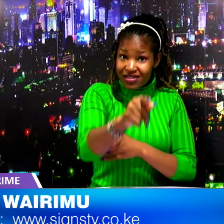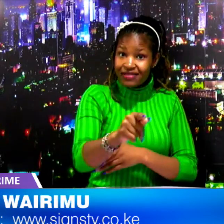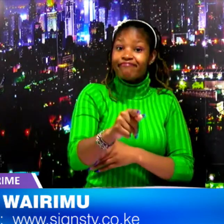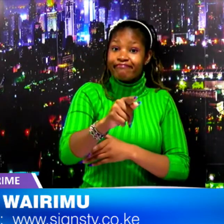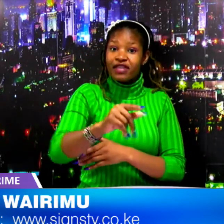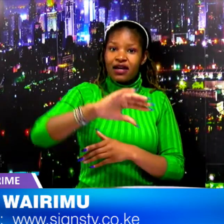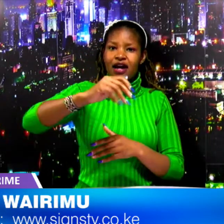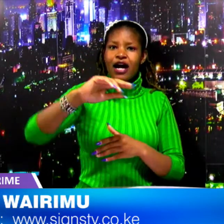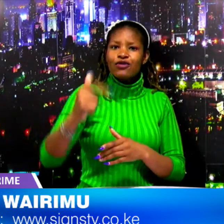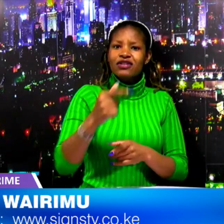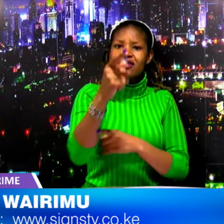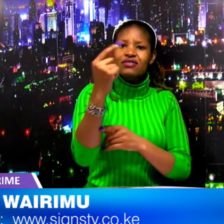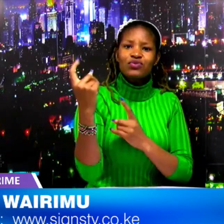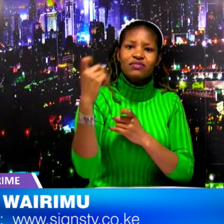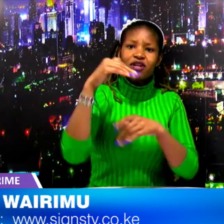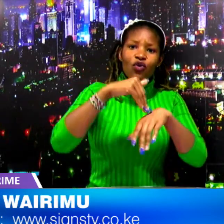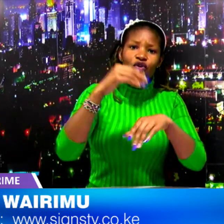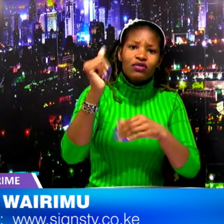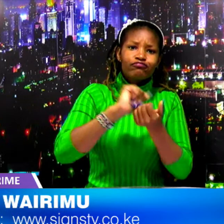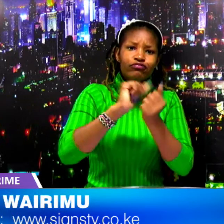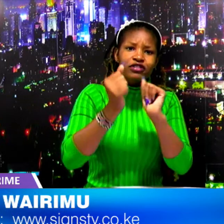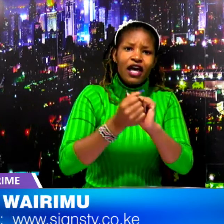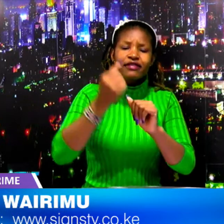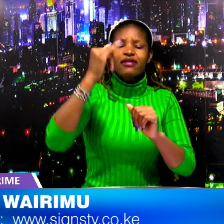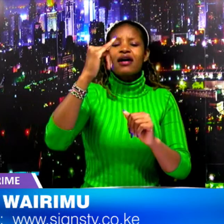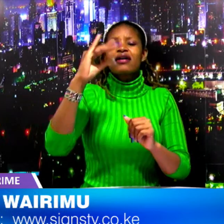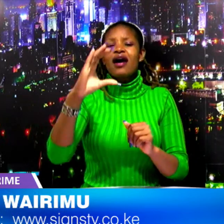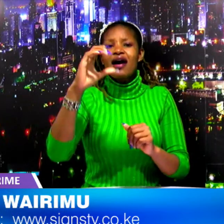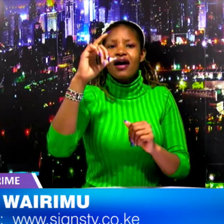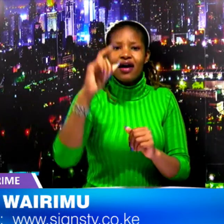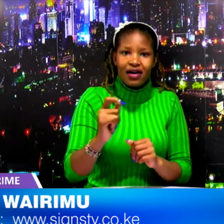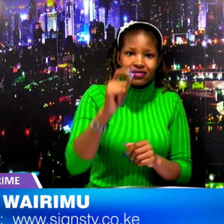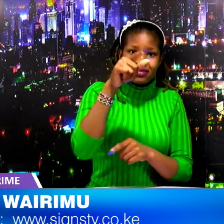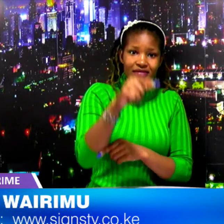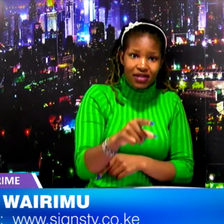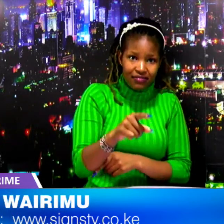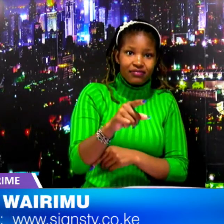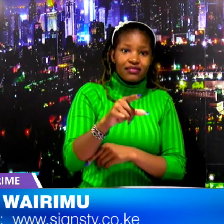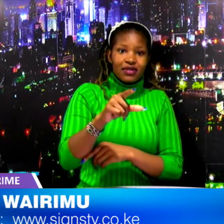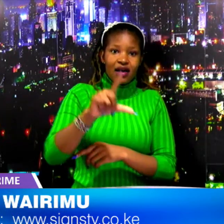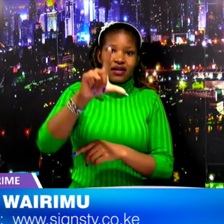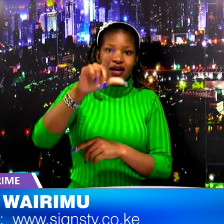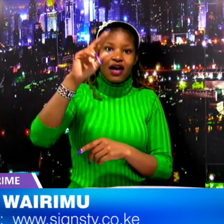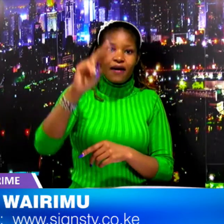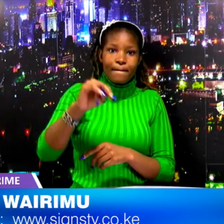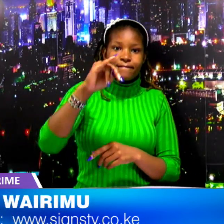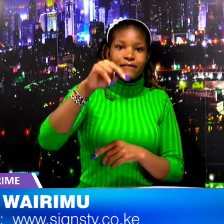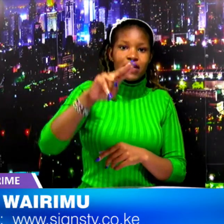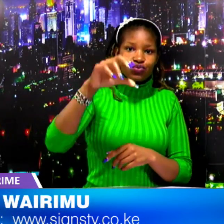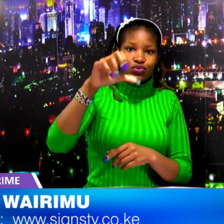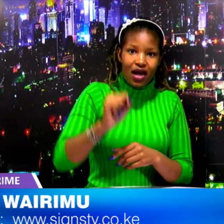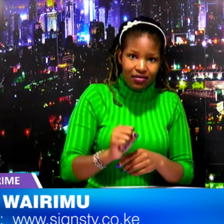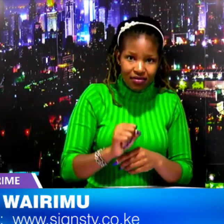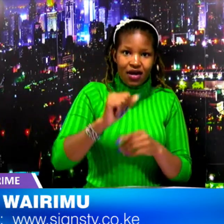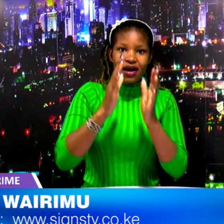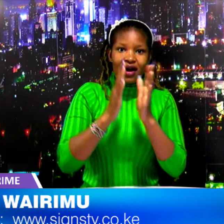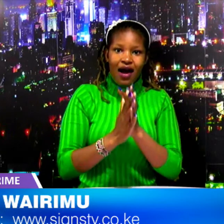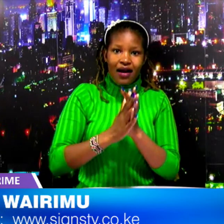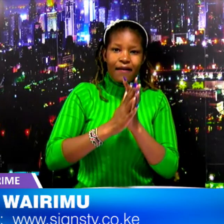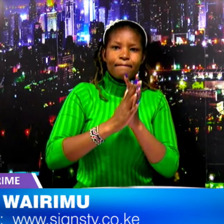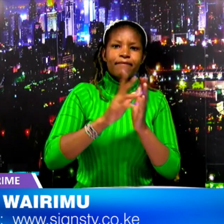Speaking during the training exercise in Narok Town, the county executive in charge